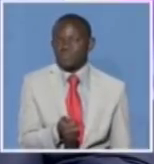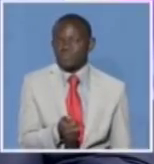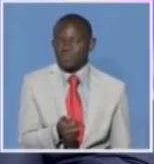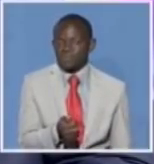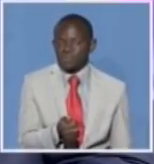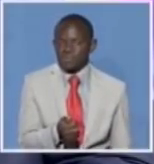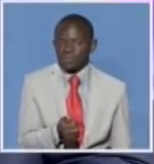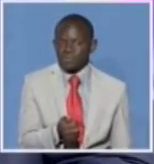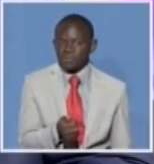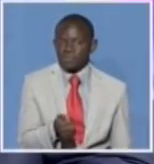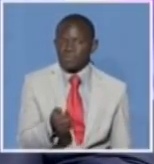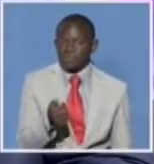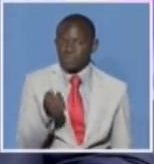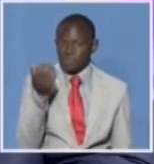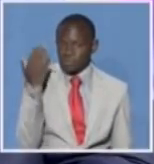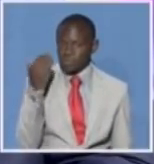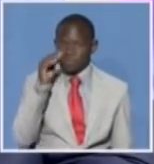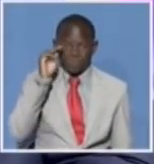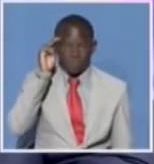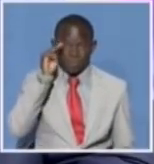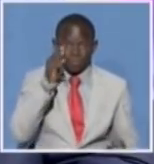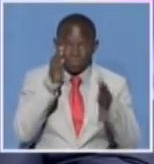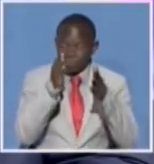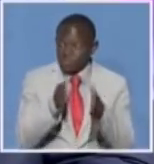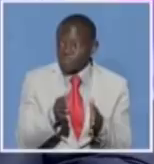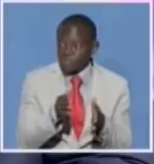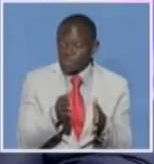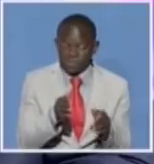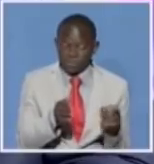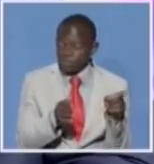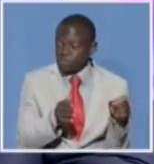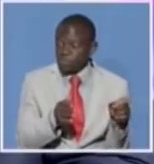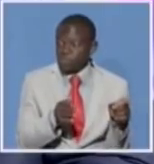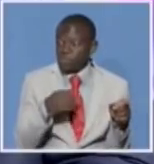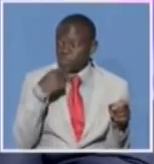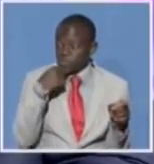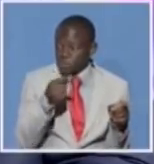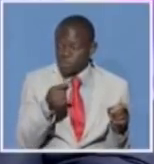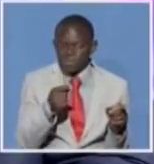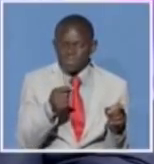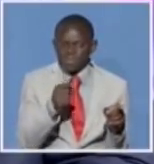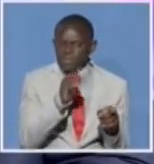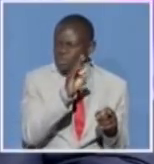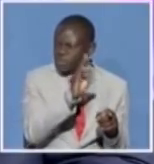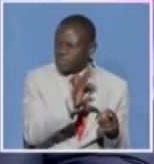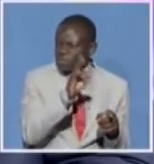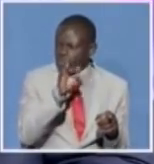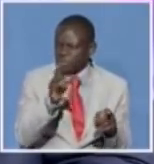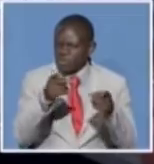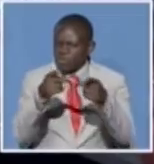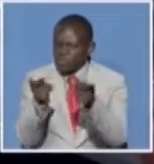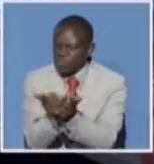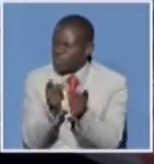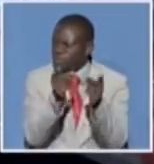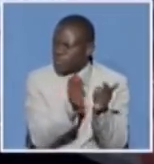77 centers had materials where they were tampered with in terms of mathematics paper